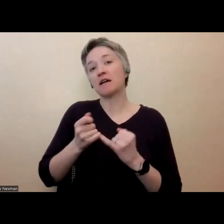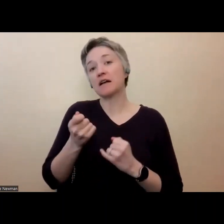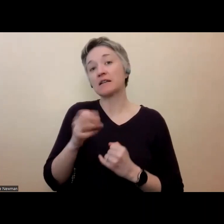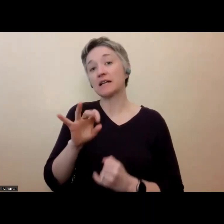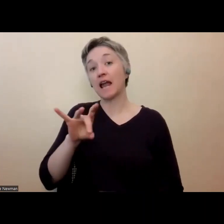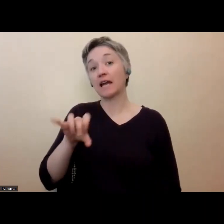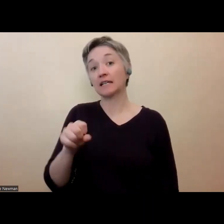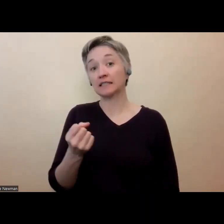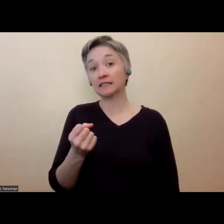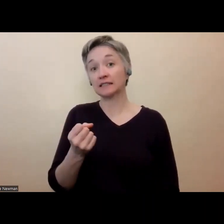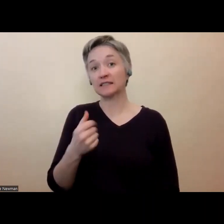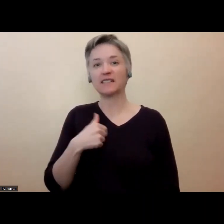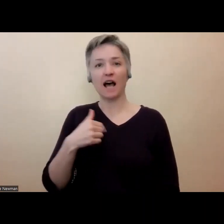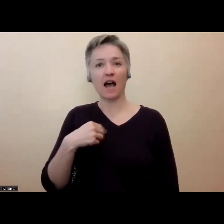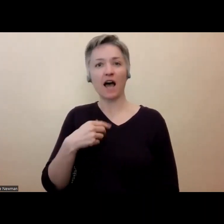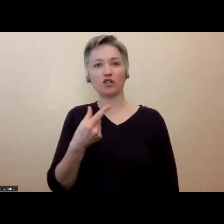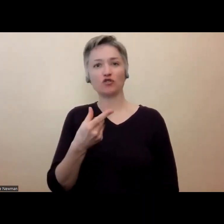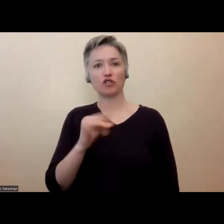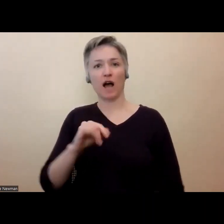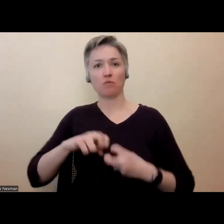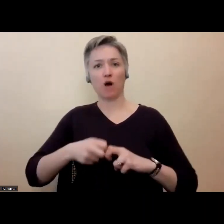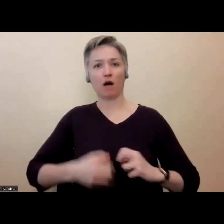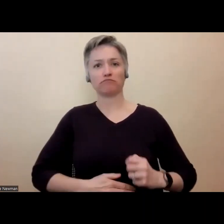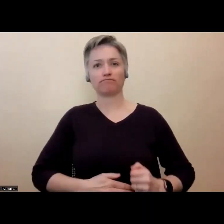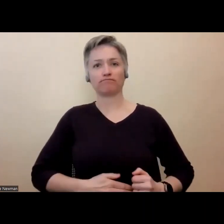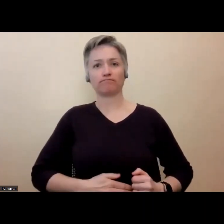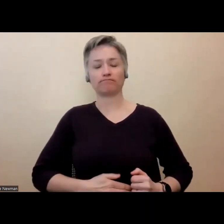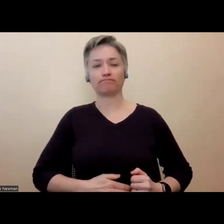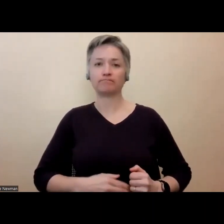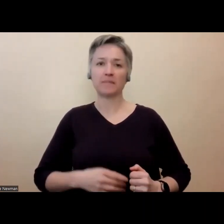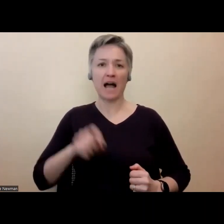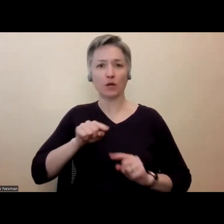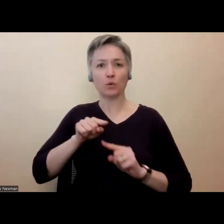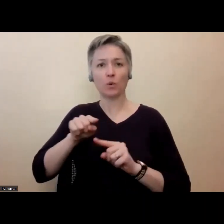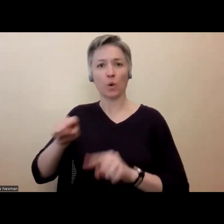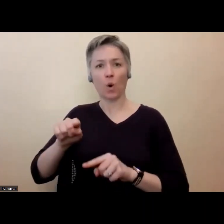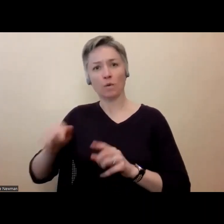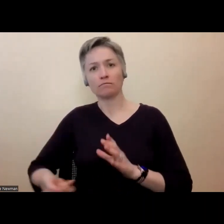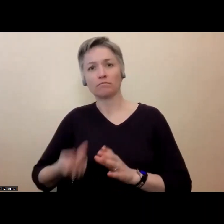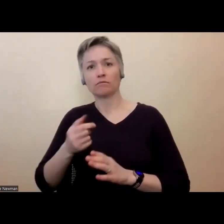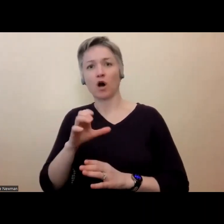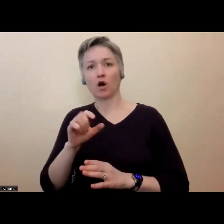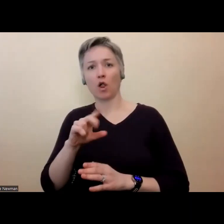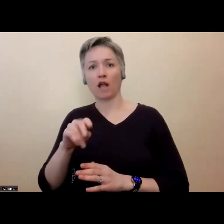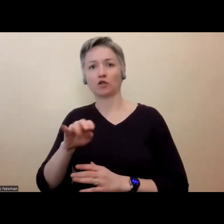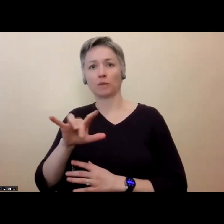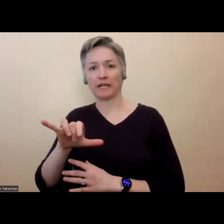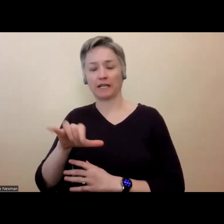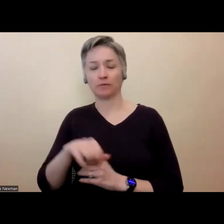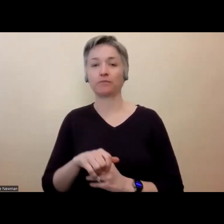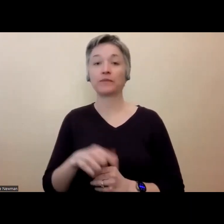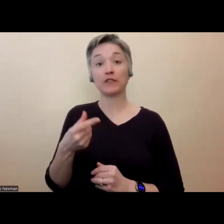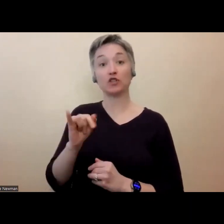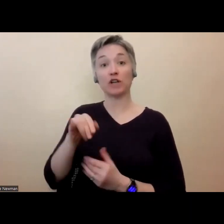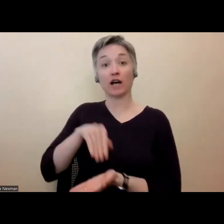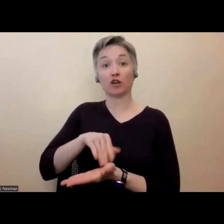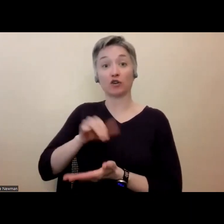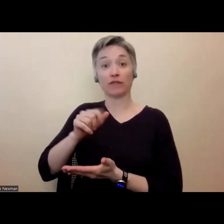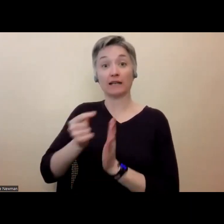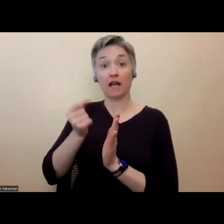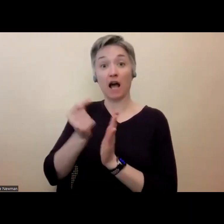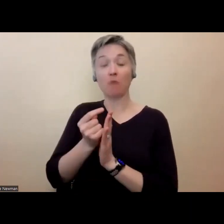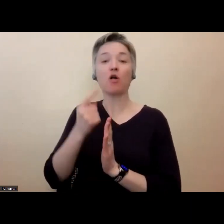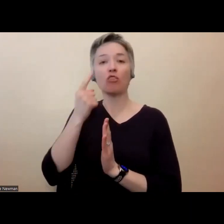I had a GI issue that required me to get a colonoscopy. The gastroenterologist at the time thought I might have